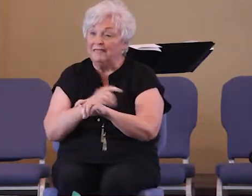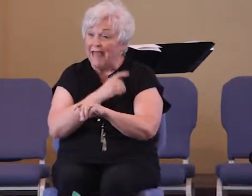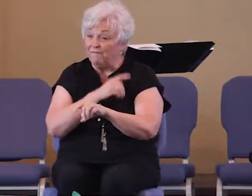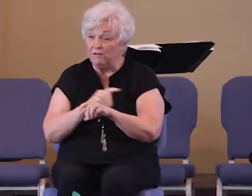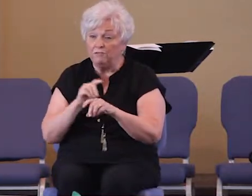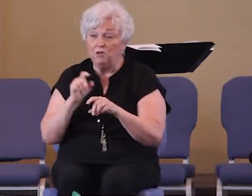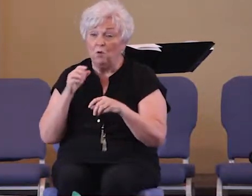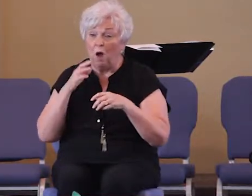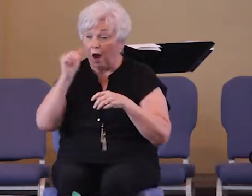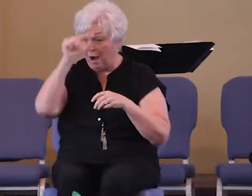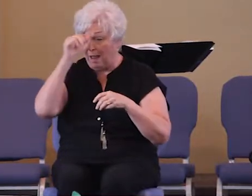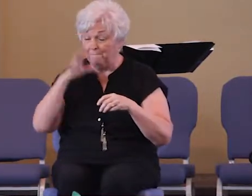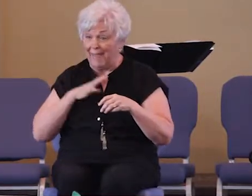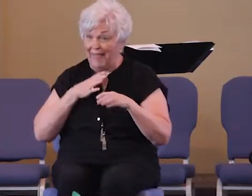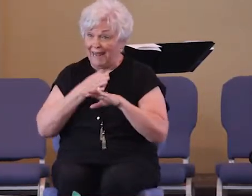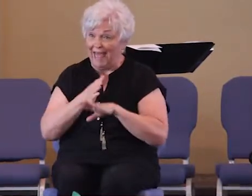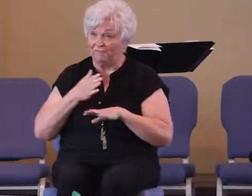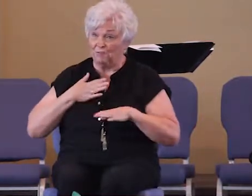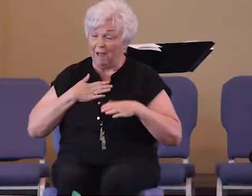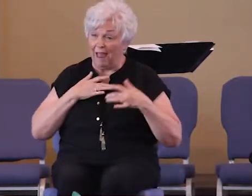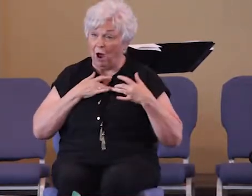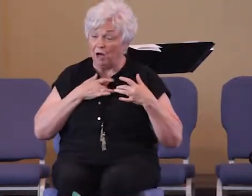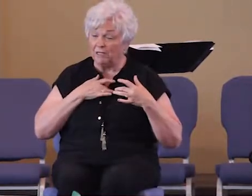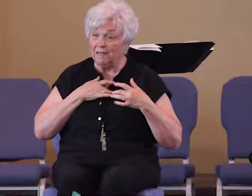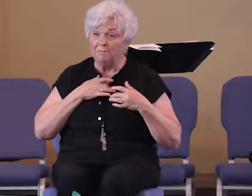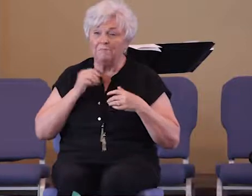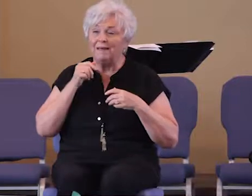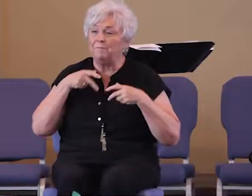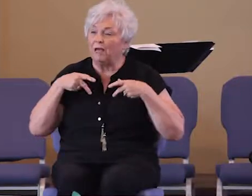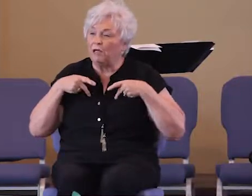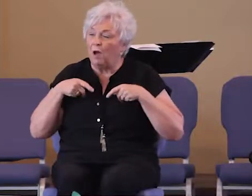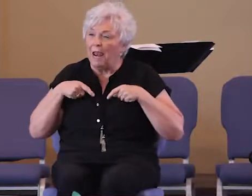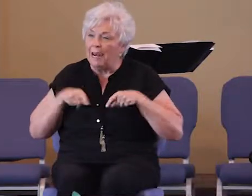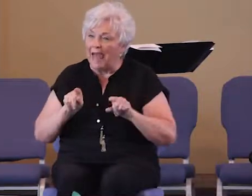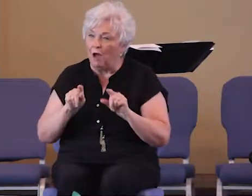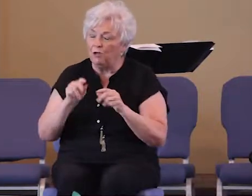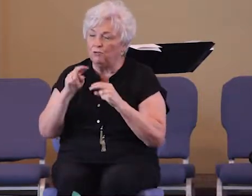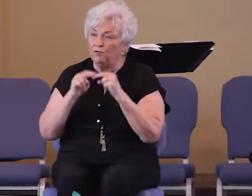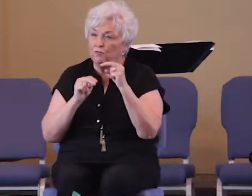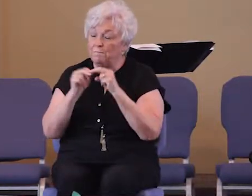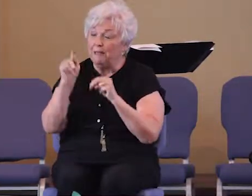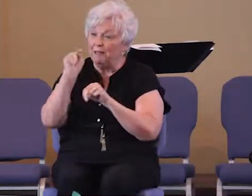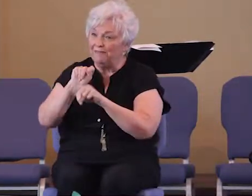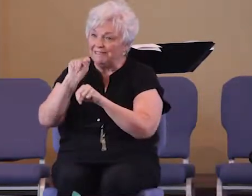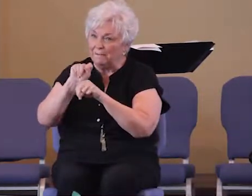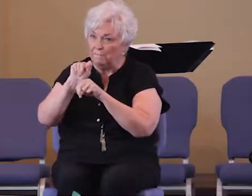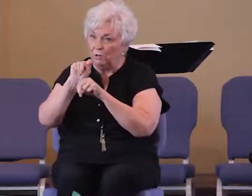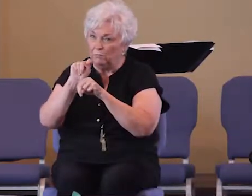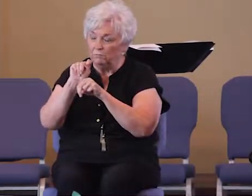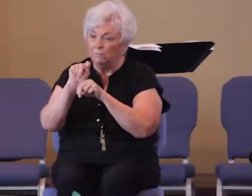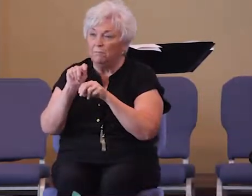heart, but I'm not going to allow you to build a temple for me, but I will do this for you.